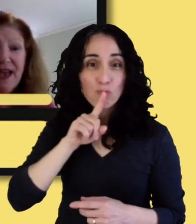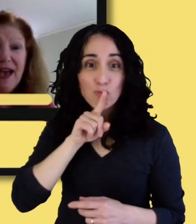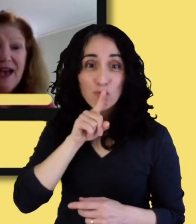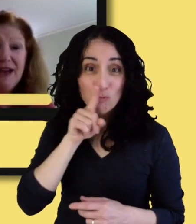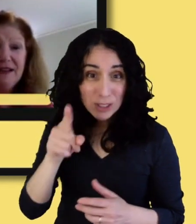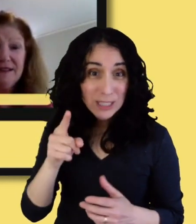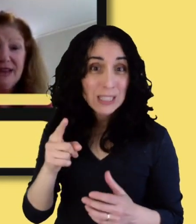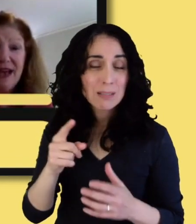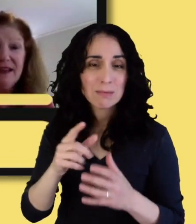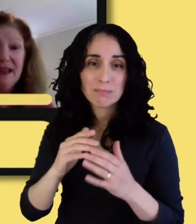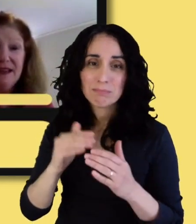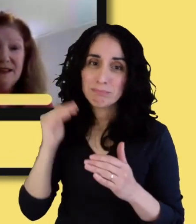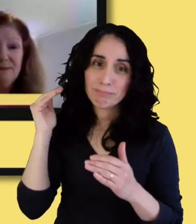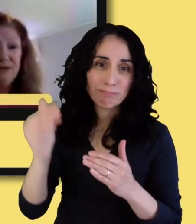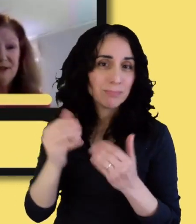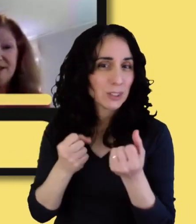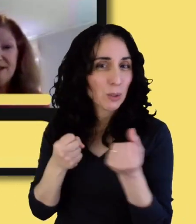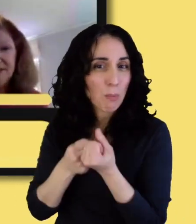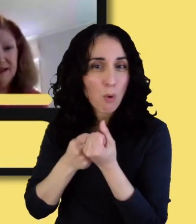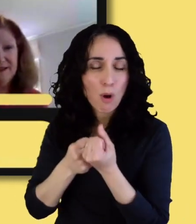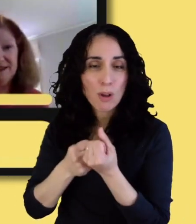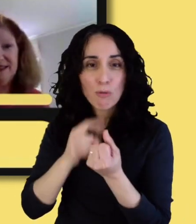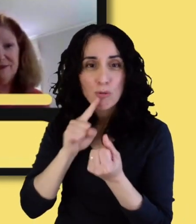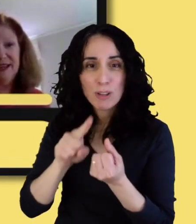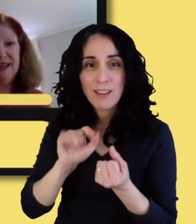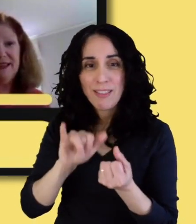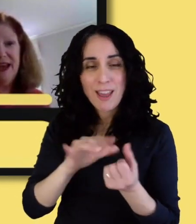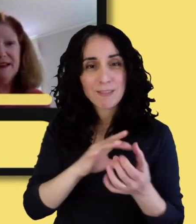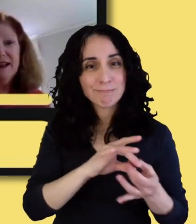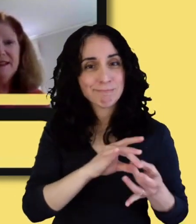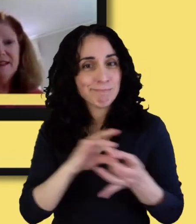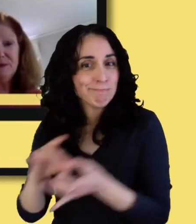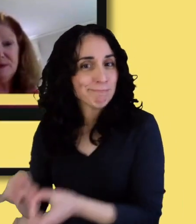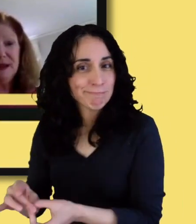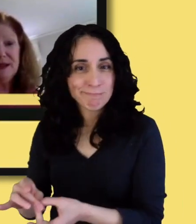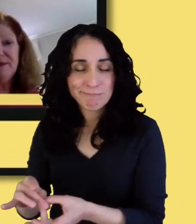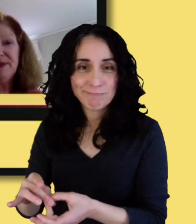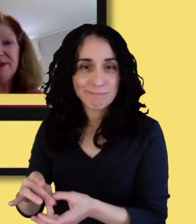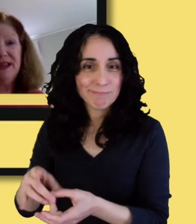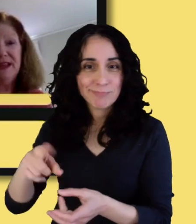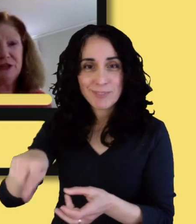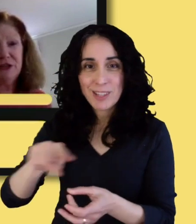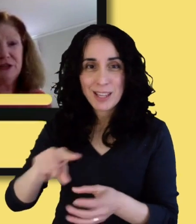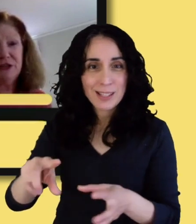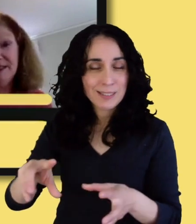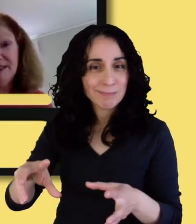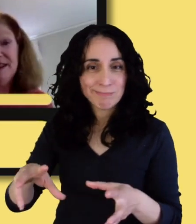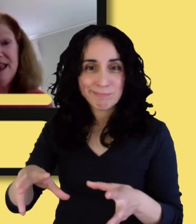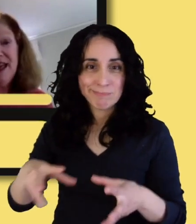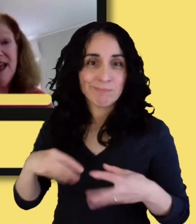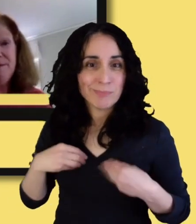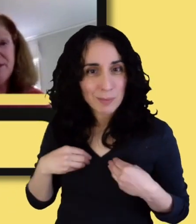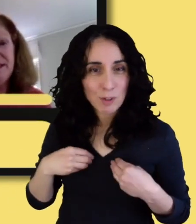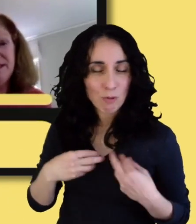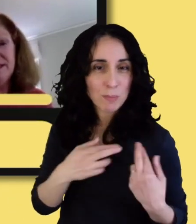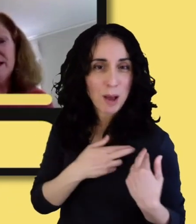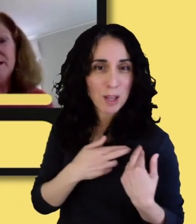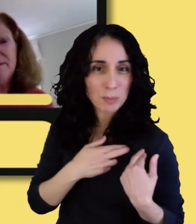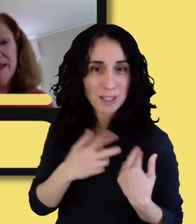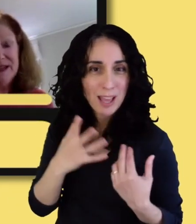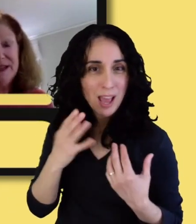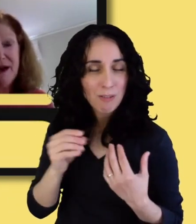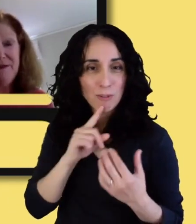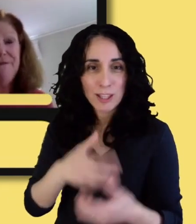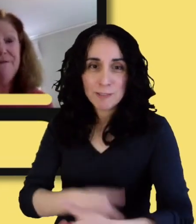supportive, and that has just dovetailed into them taking this responsibility and just running with it and putting